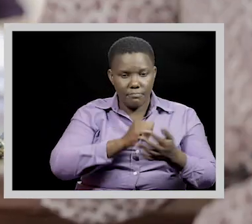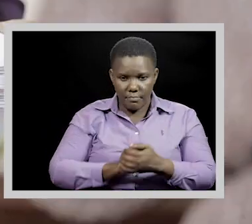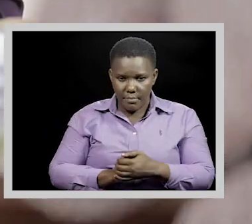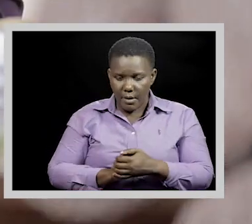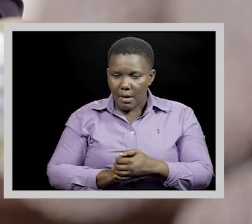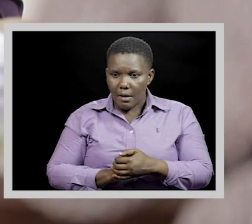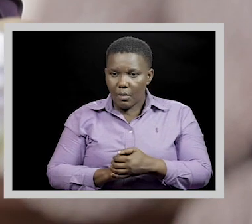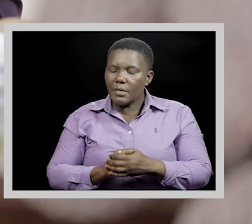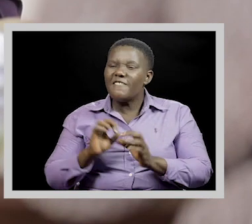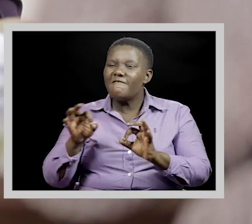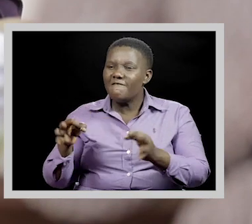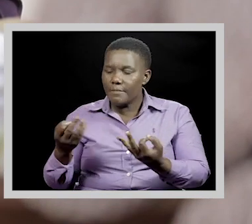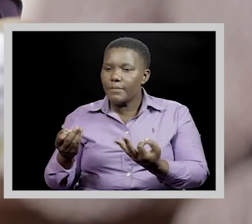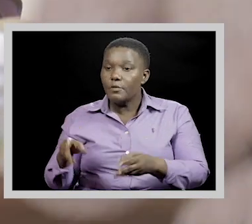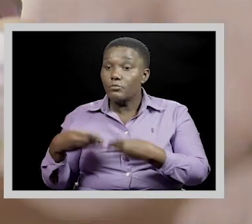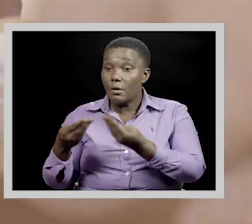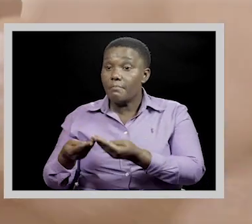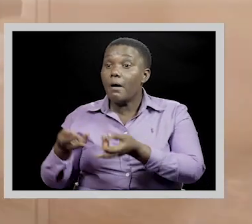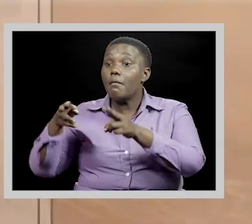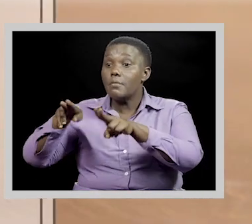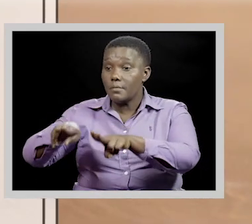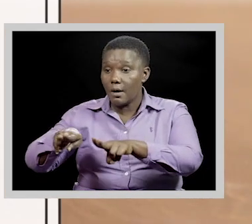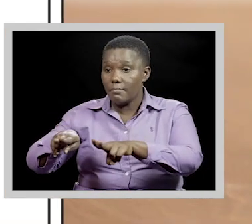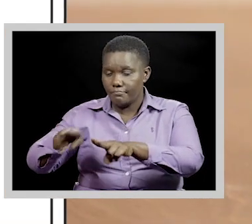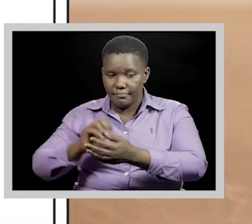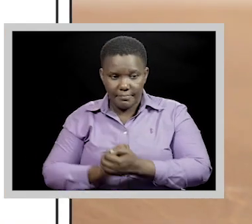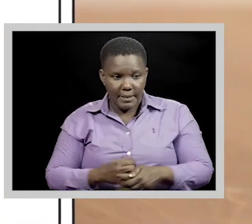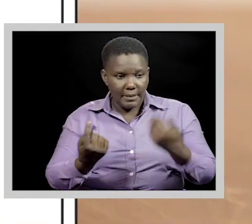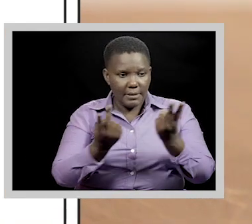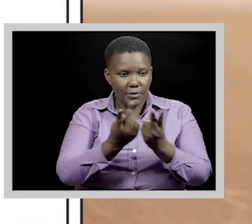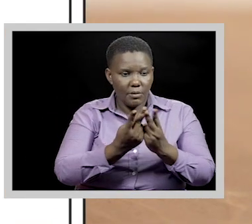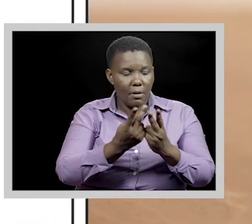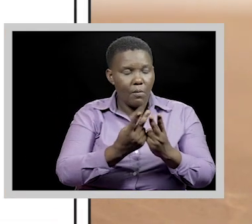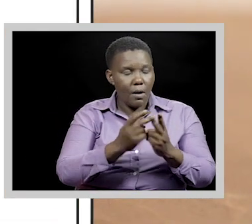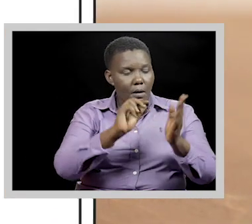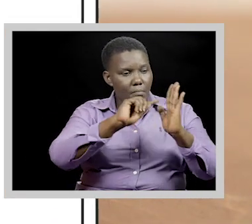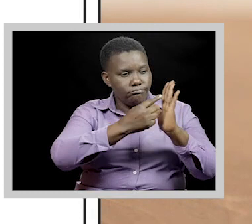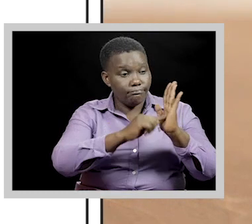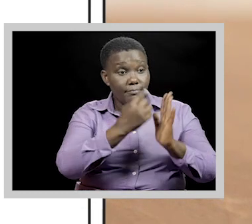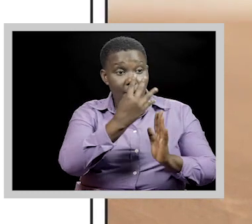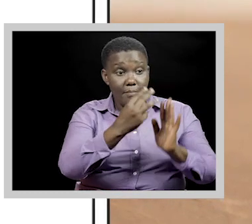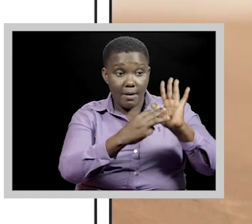appropriate sentence for a convicted child. Refer to Rule 49 of the Juvenile Court Rules.